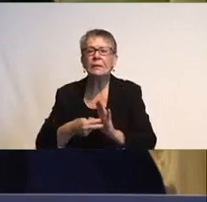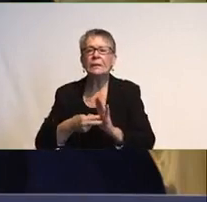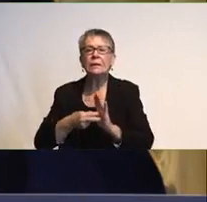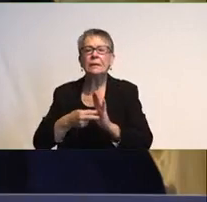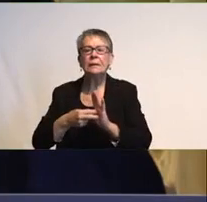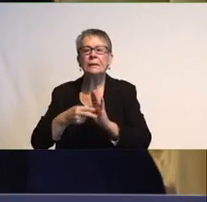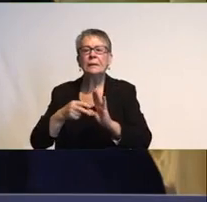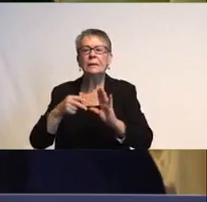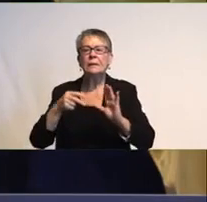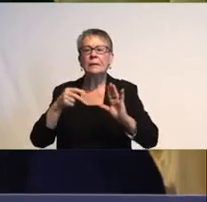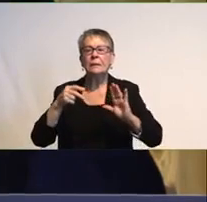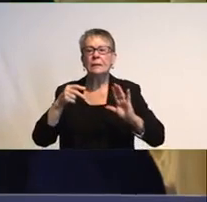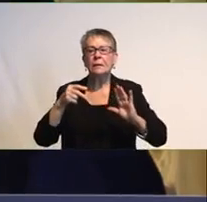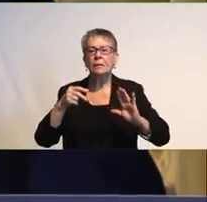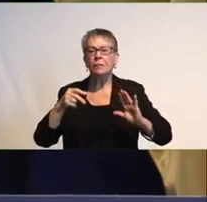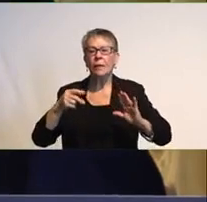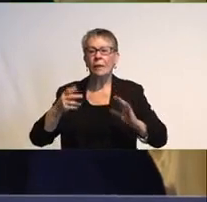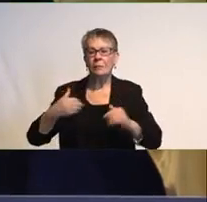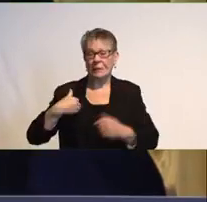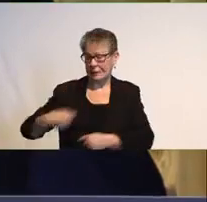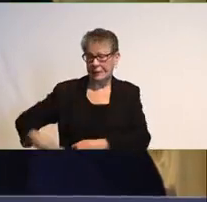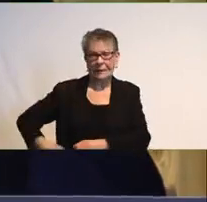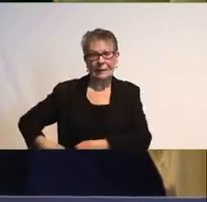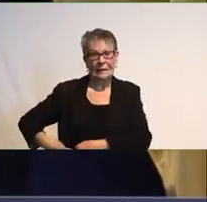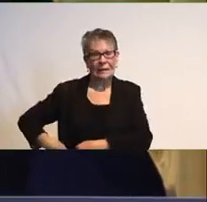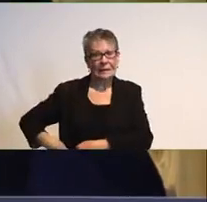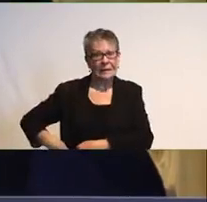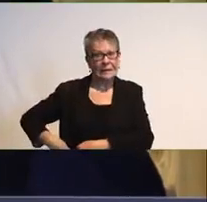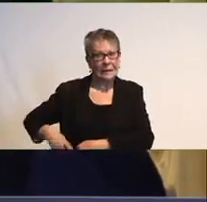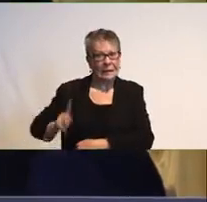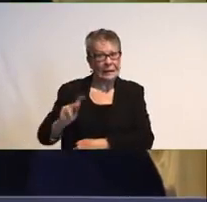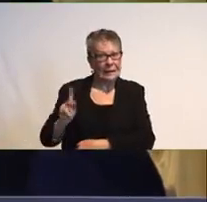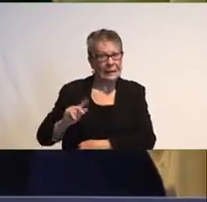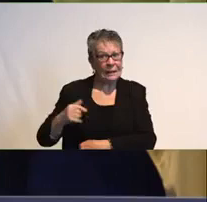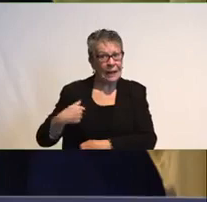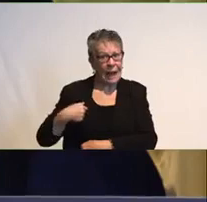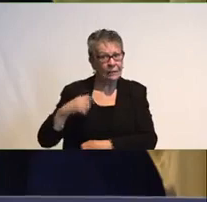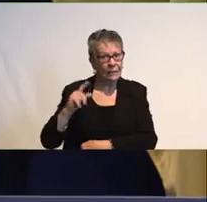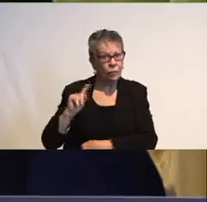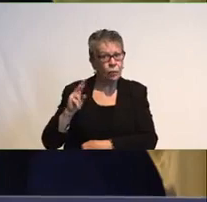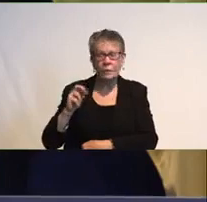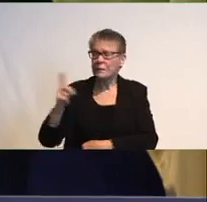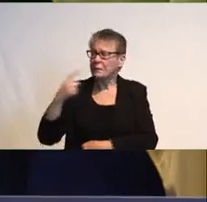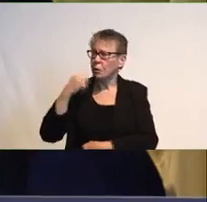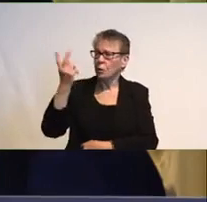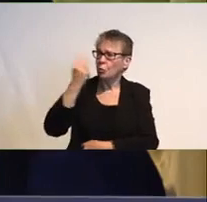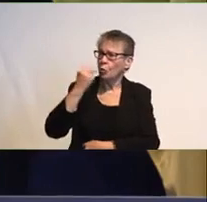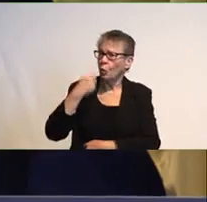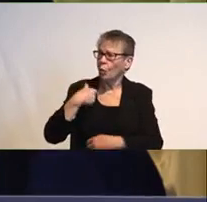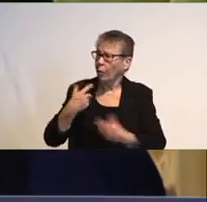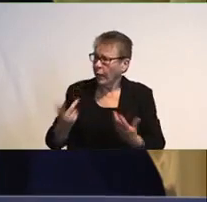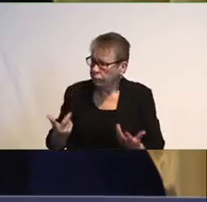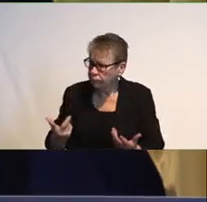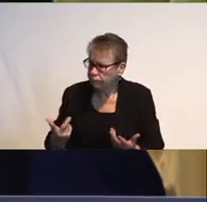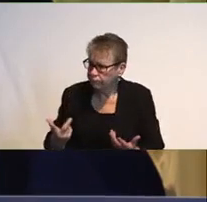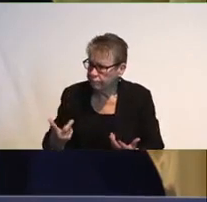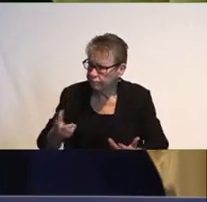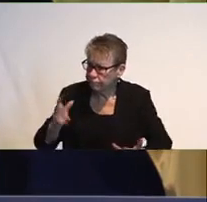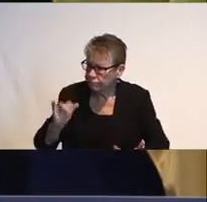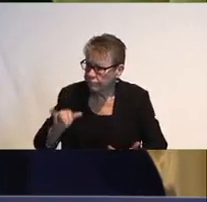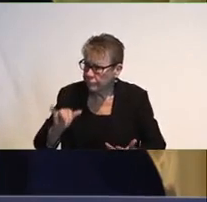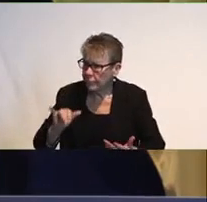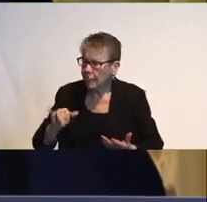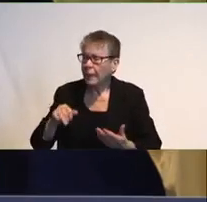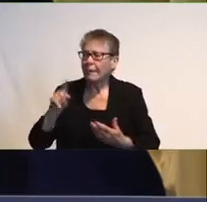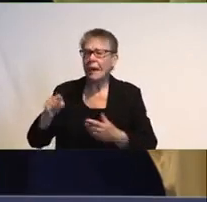was told that if I had missed the window in early March of 2020, that would have been deemed elective surgery. So the